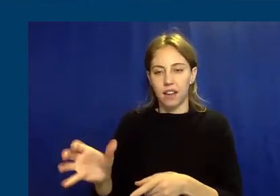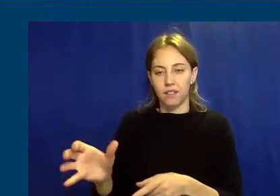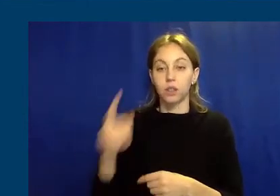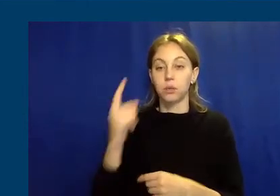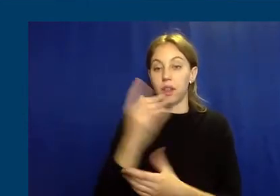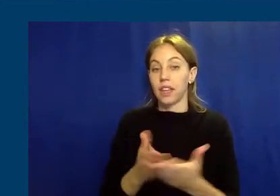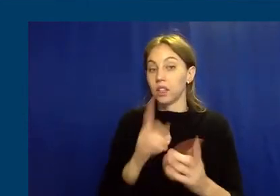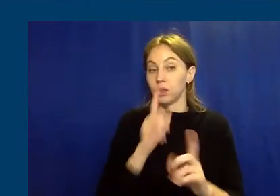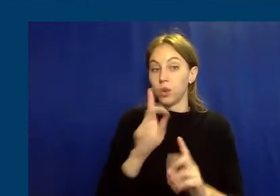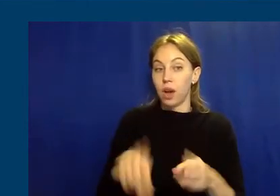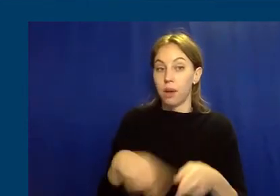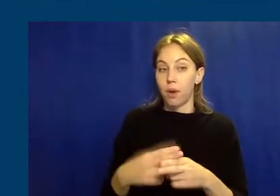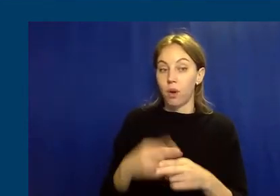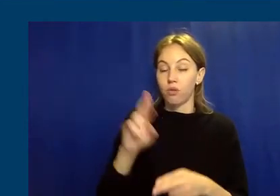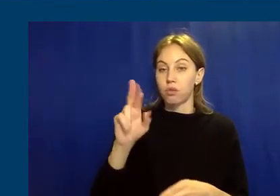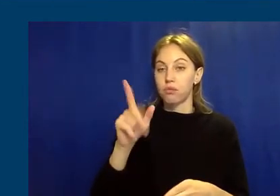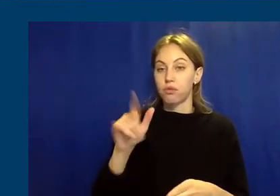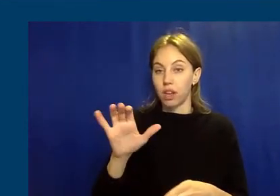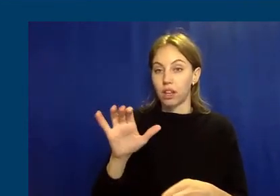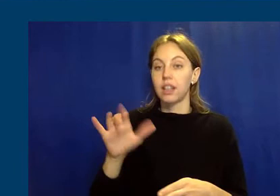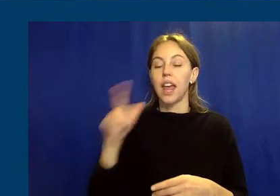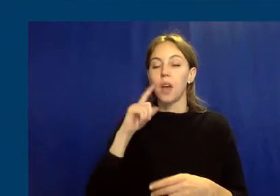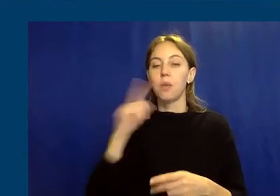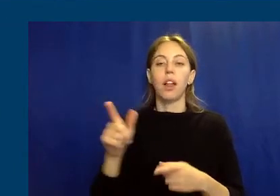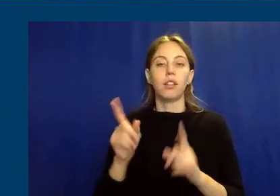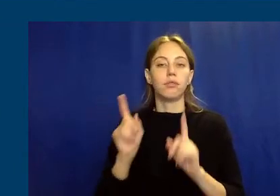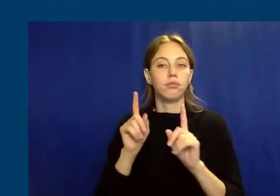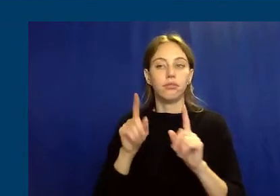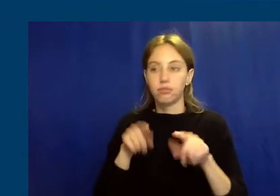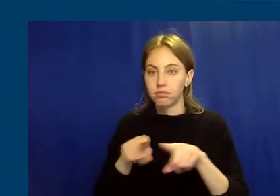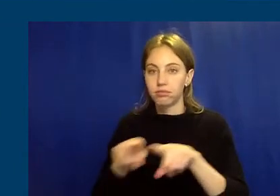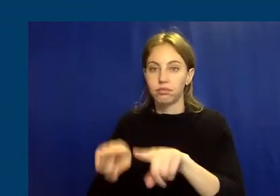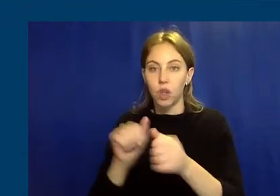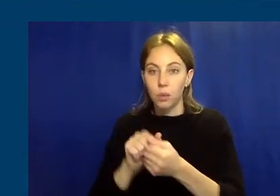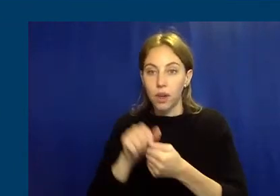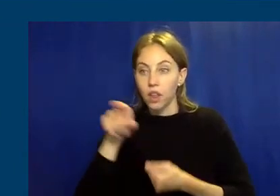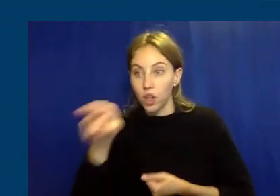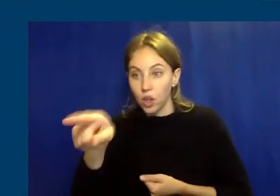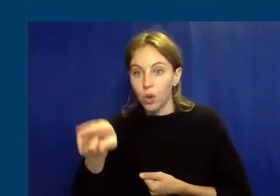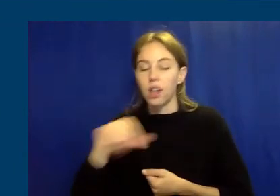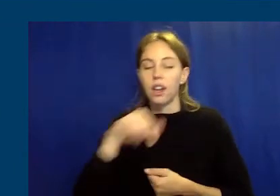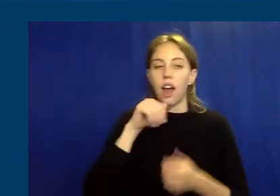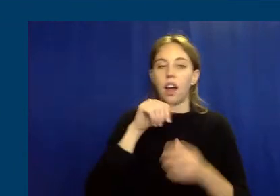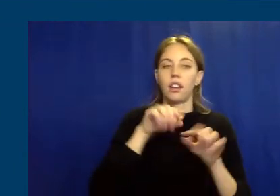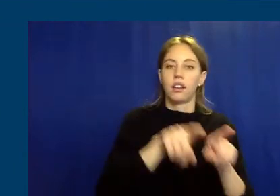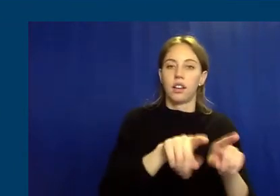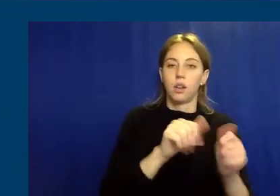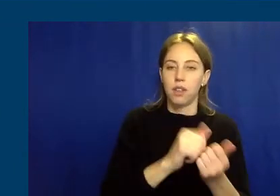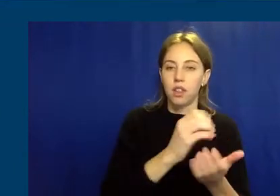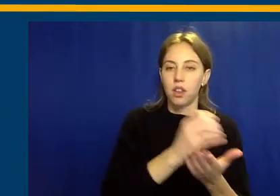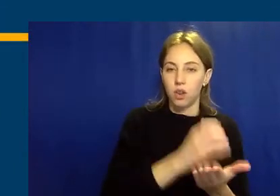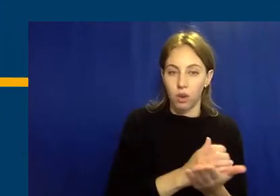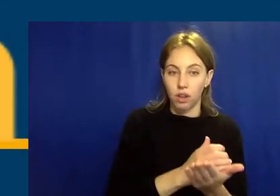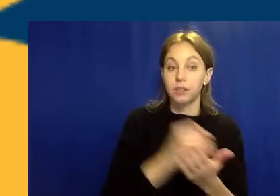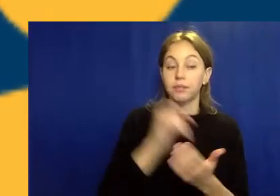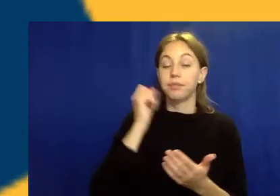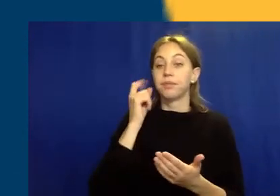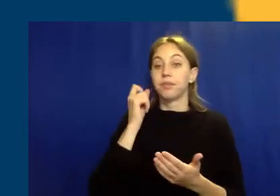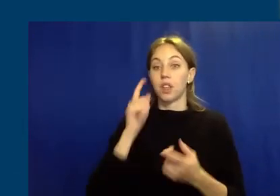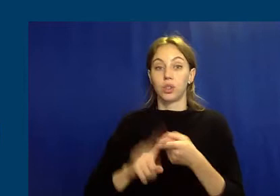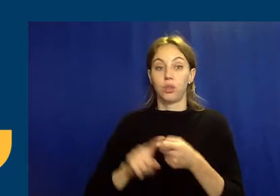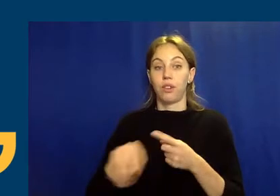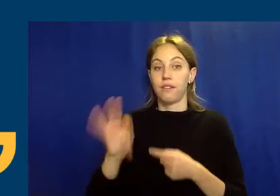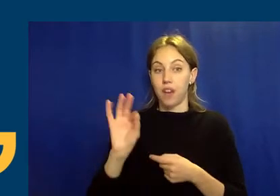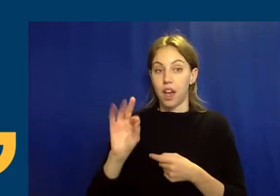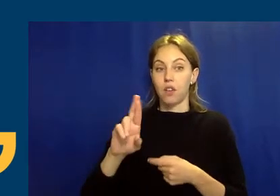Canvas is that the rubrics travel with you and not with the course. Now, what is true is that in order to find